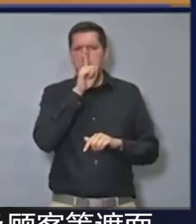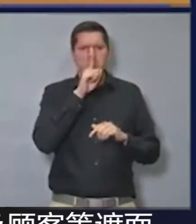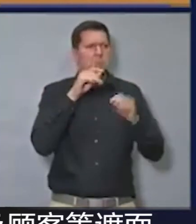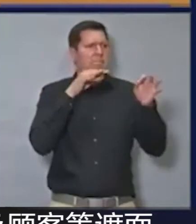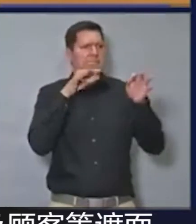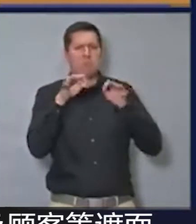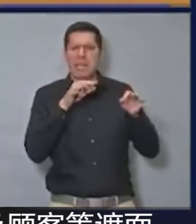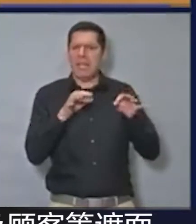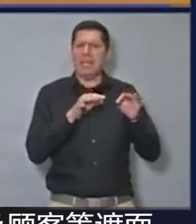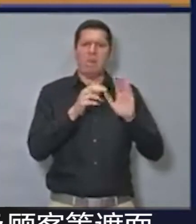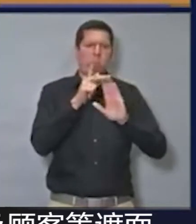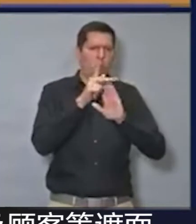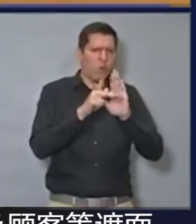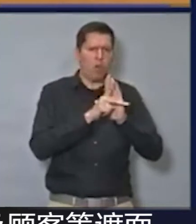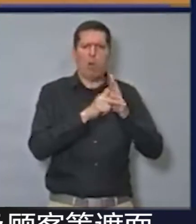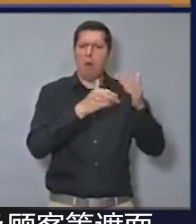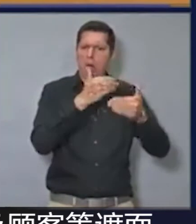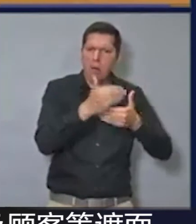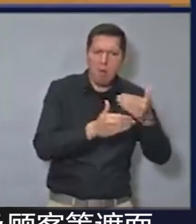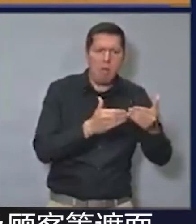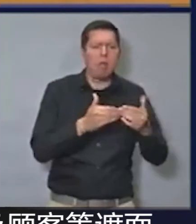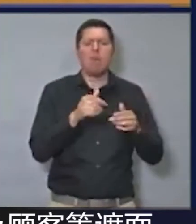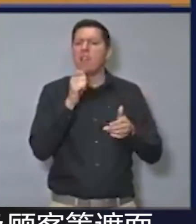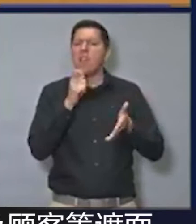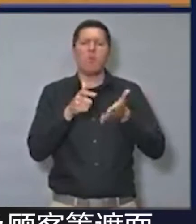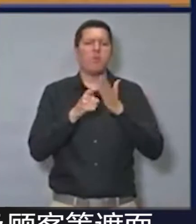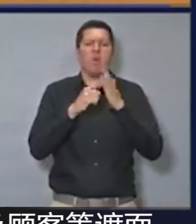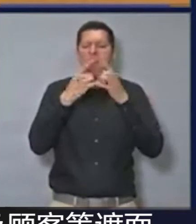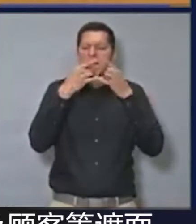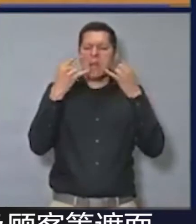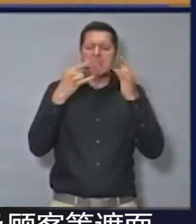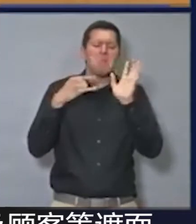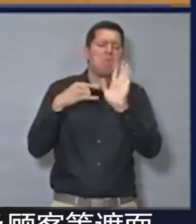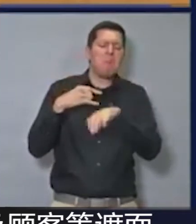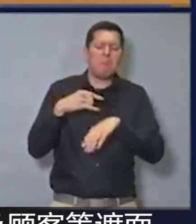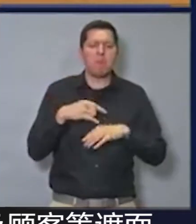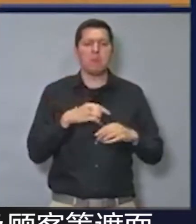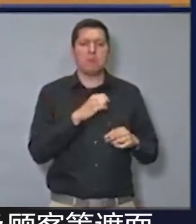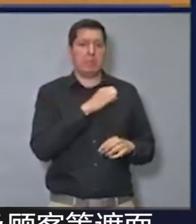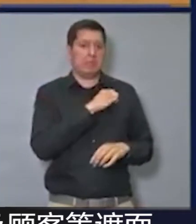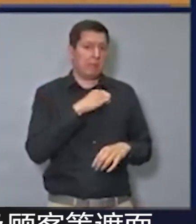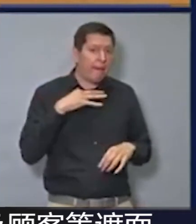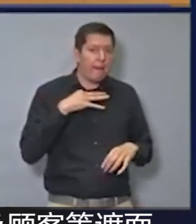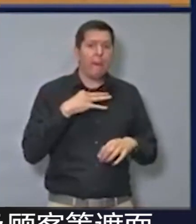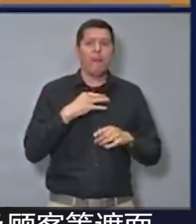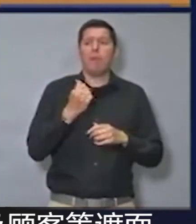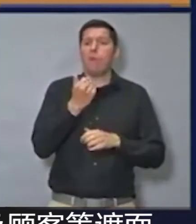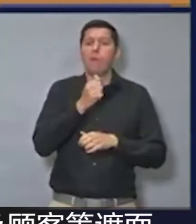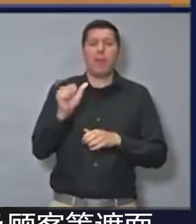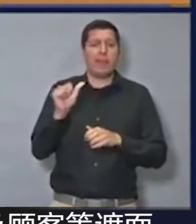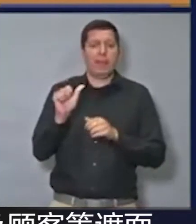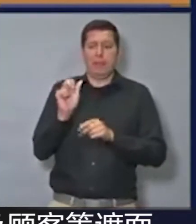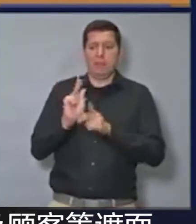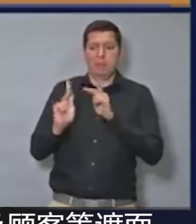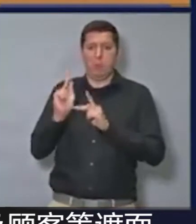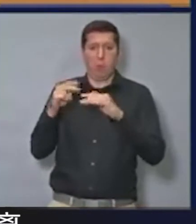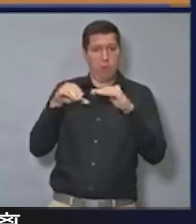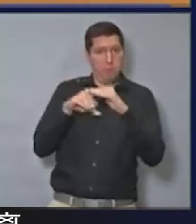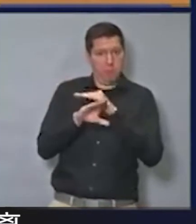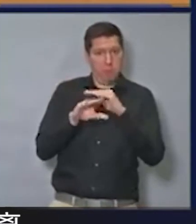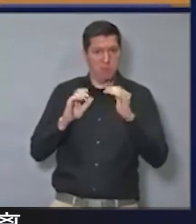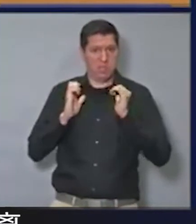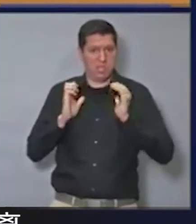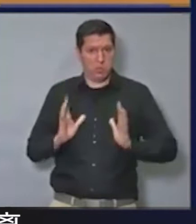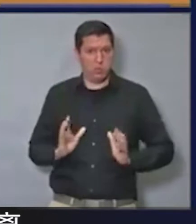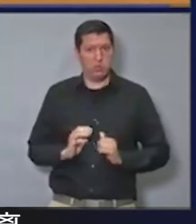control protocols, not requiring face coverings for either employees and or when appropriate for patrons, and